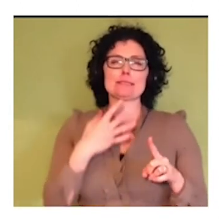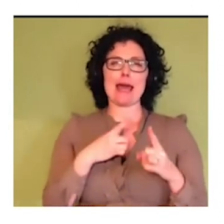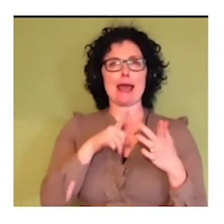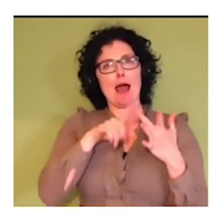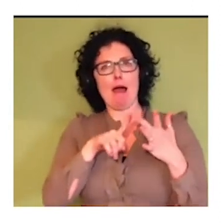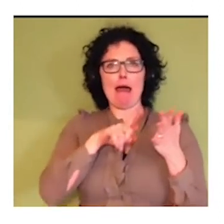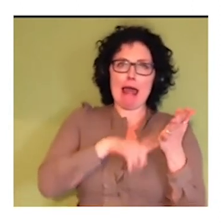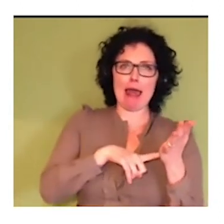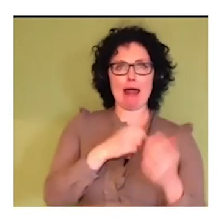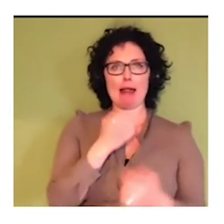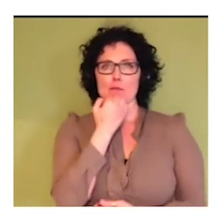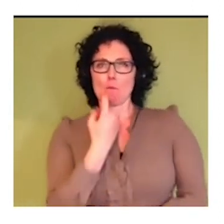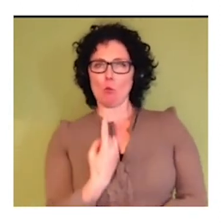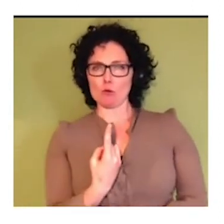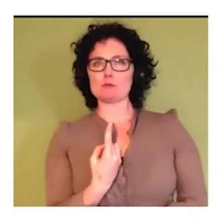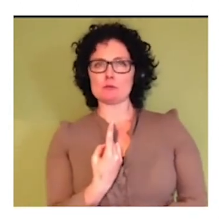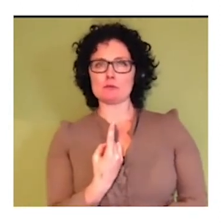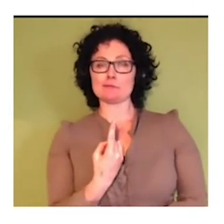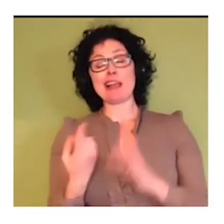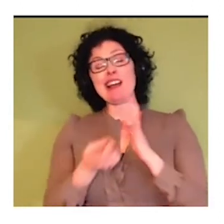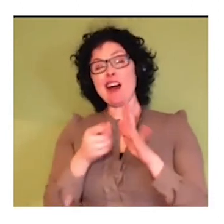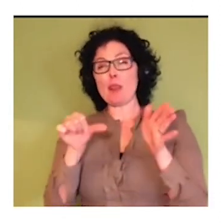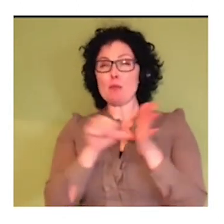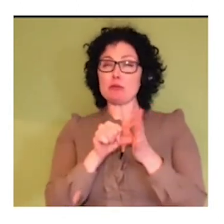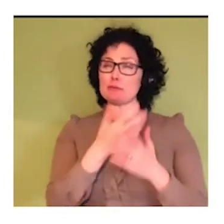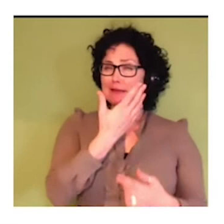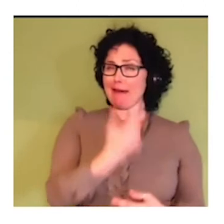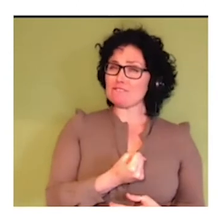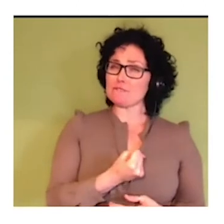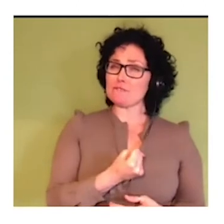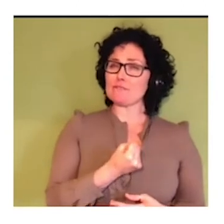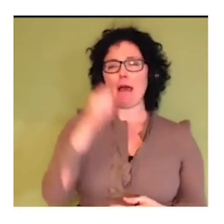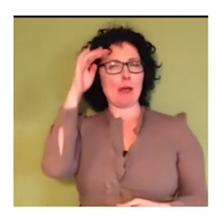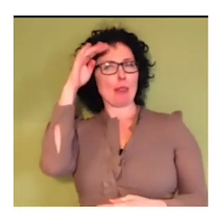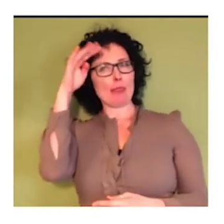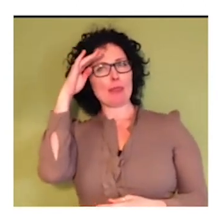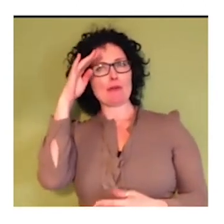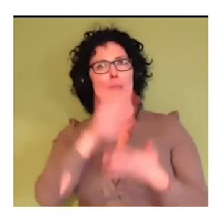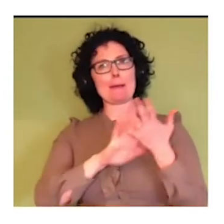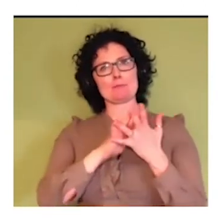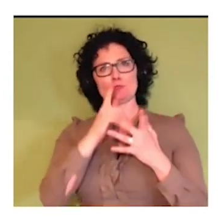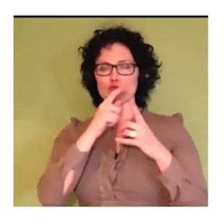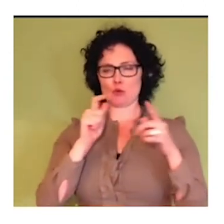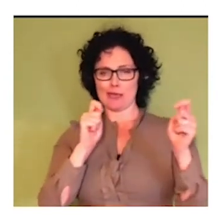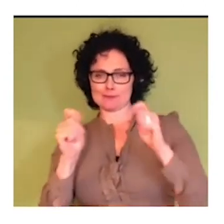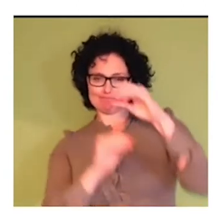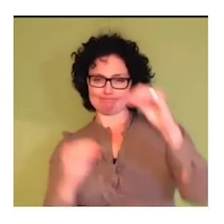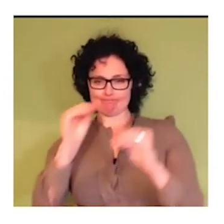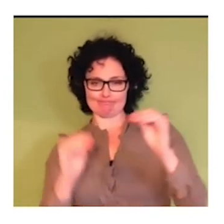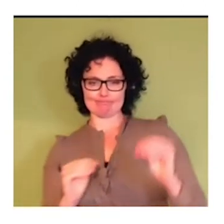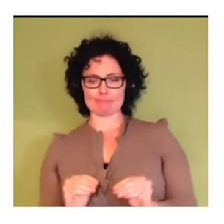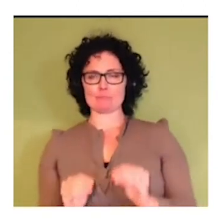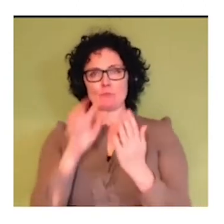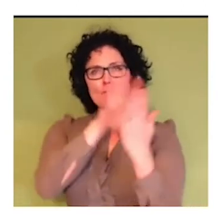other drawbacks, but in theory, you should be able to then reformat the text into the